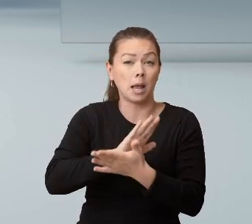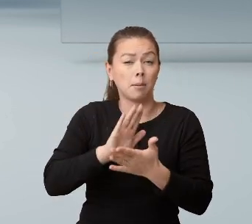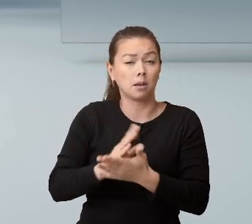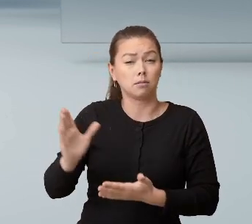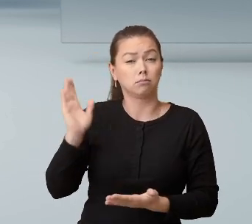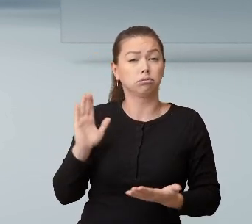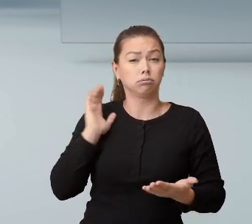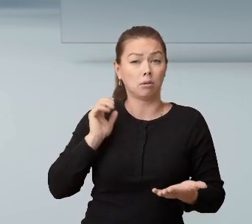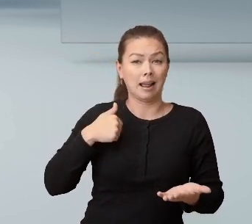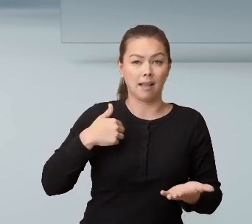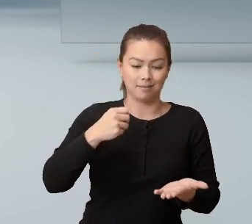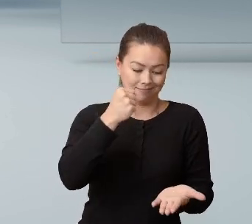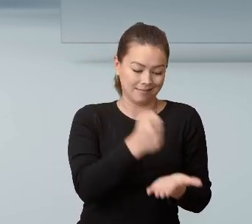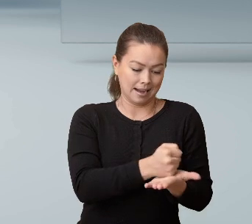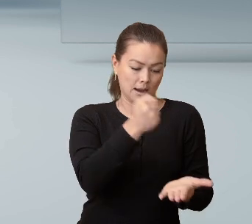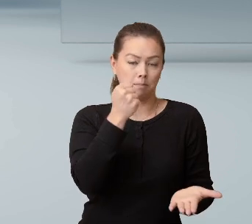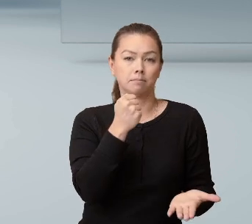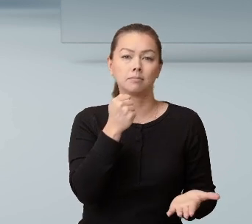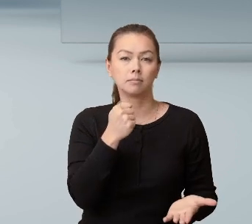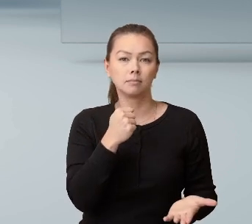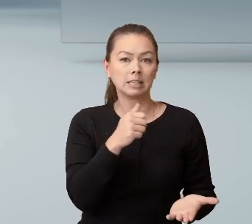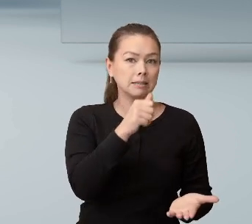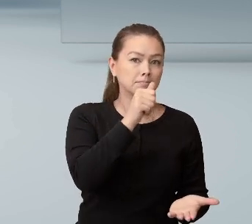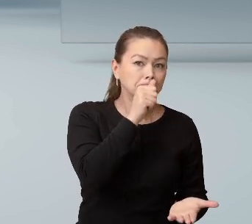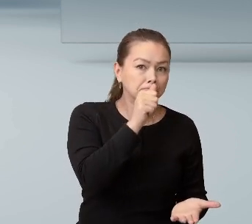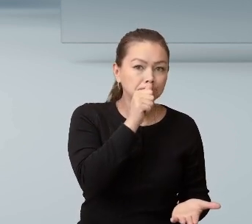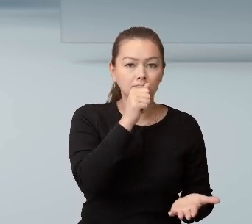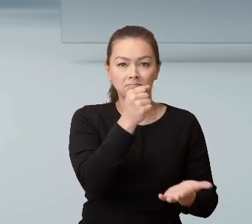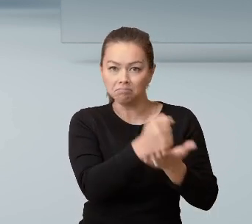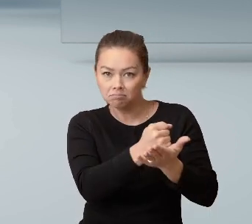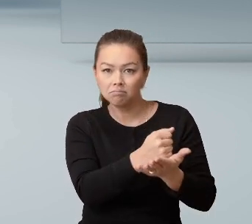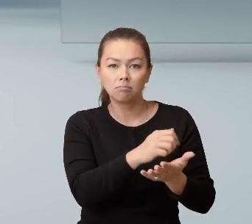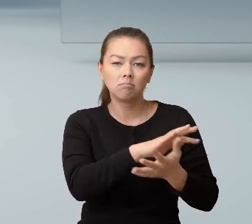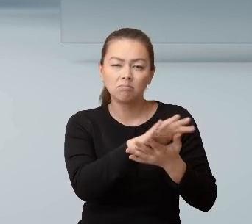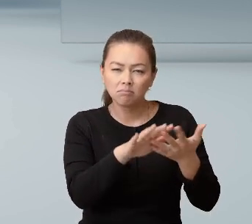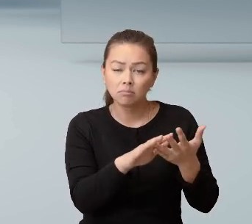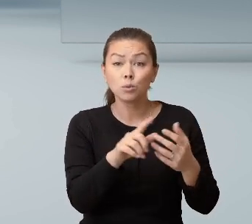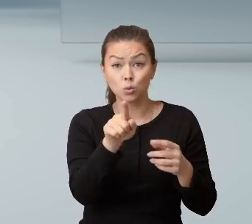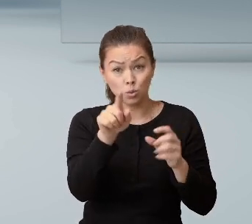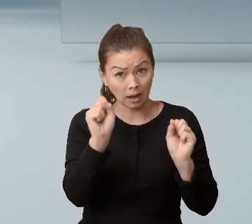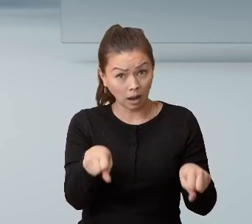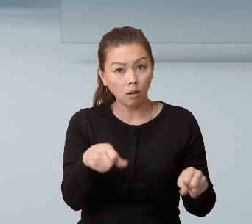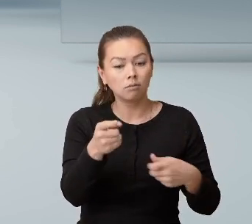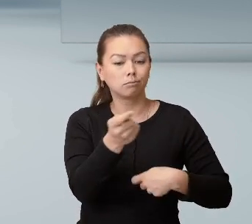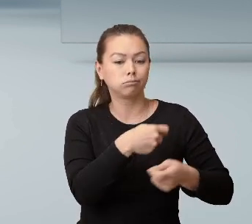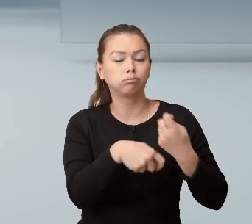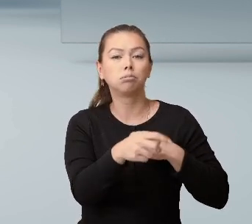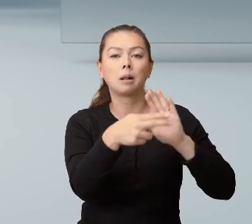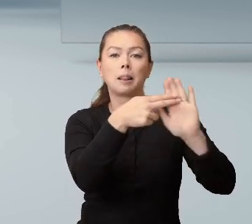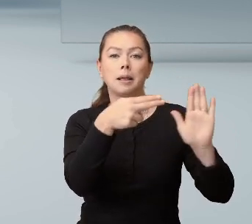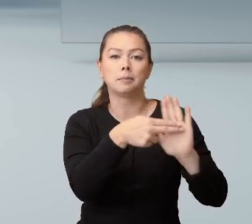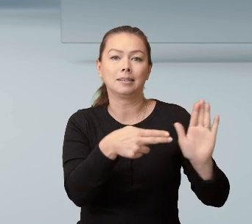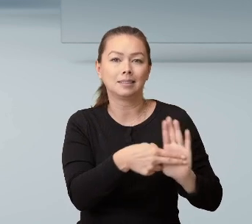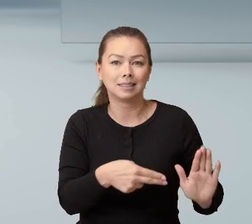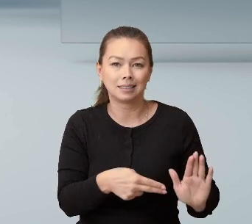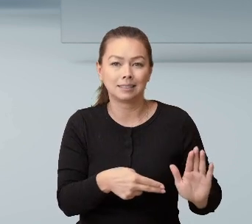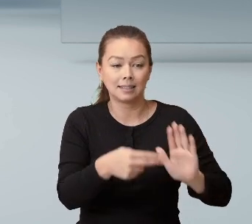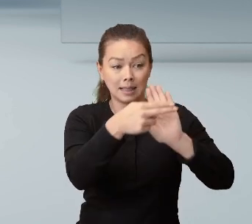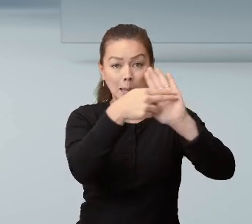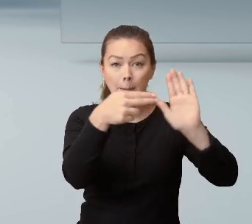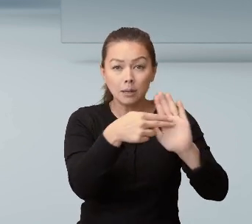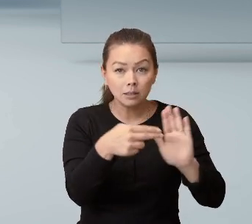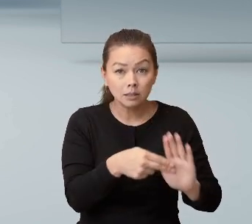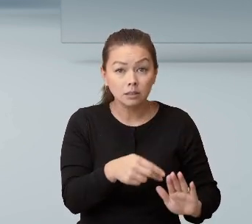of documents once upon a time. You can create labels to implement those classifications. And